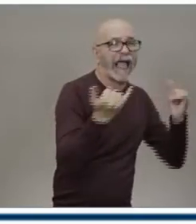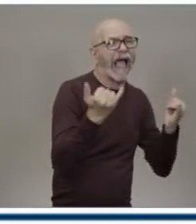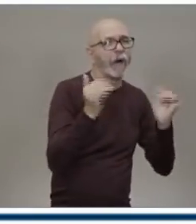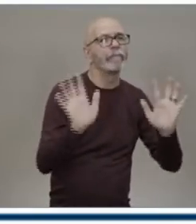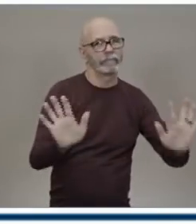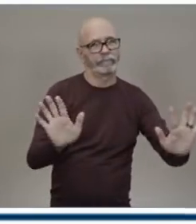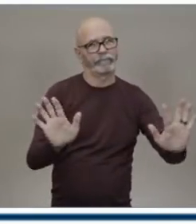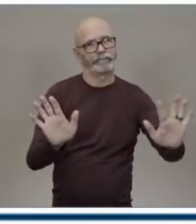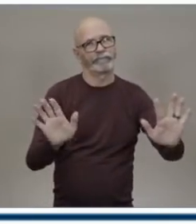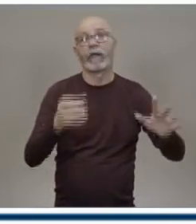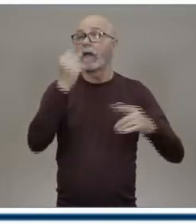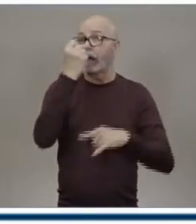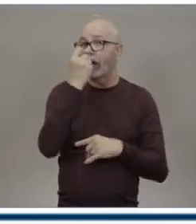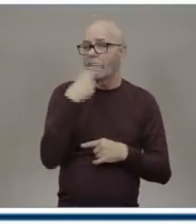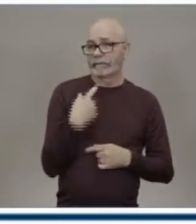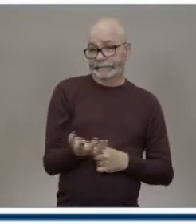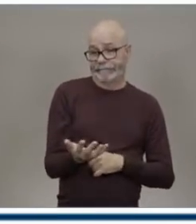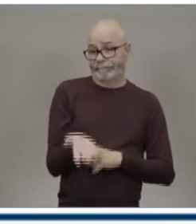our cases that are